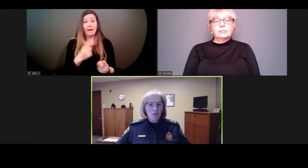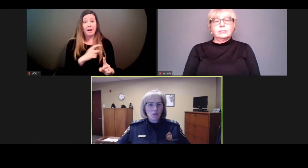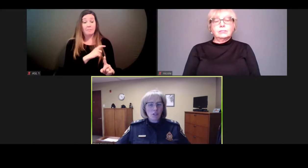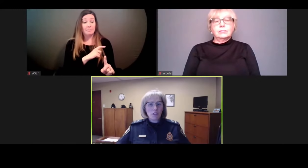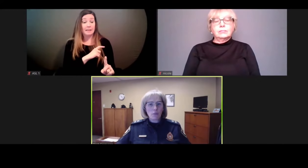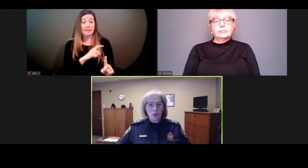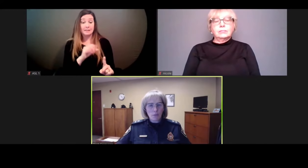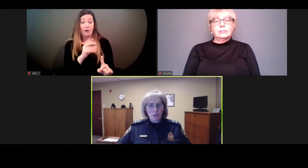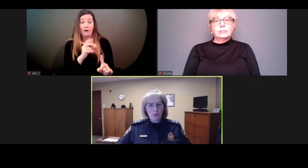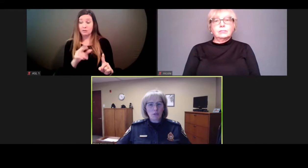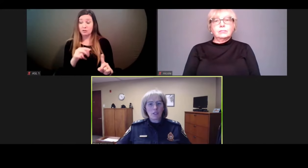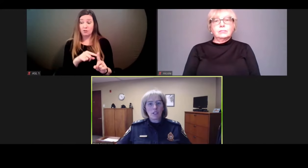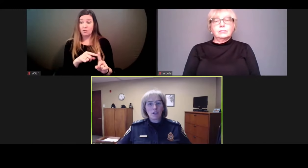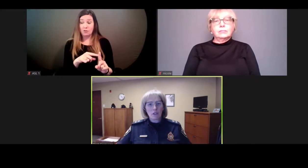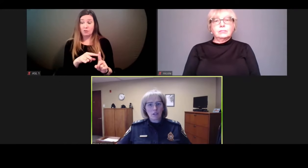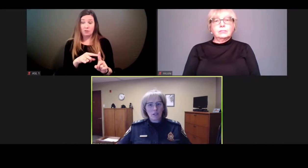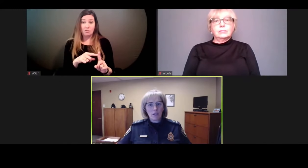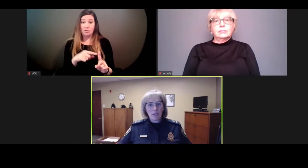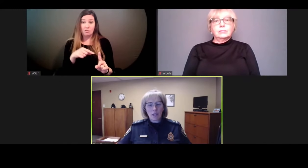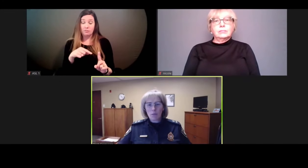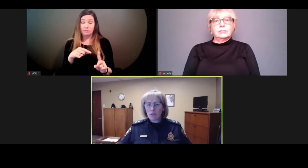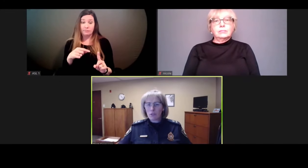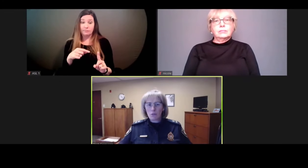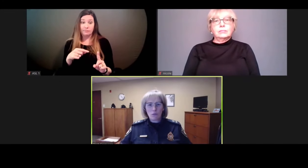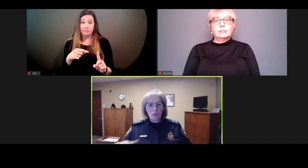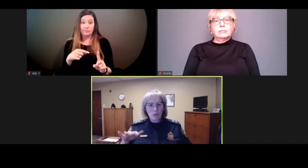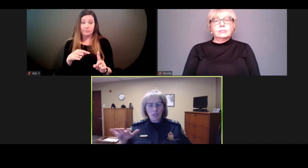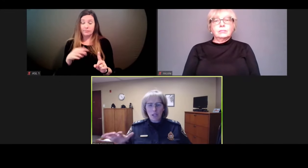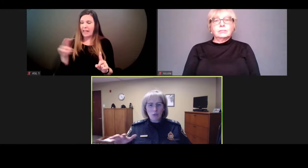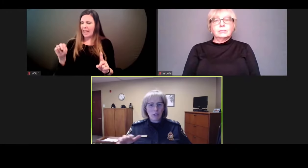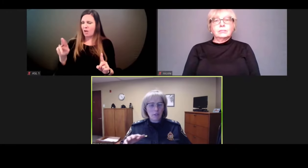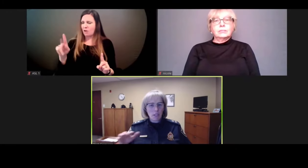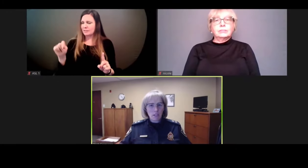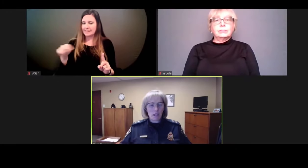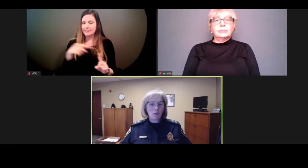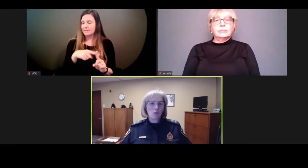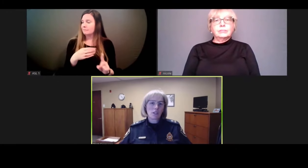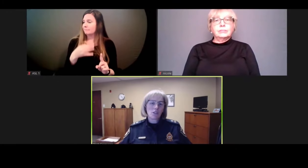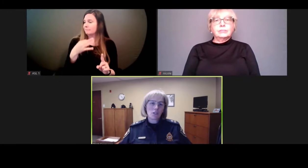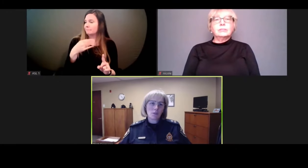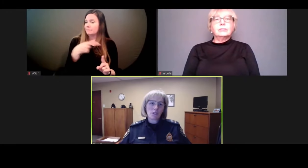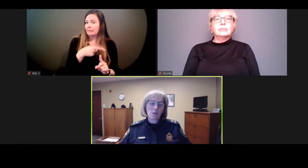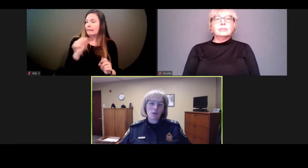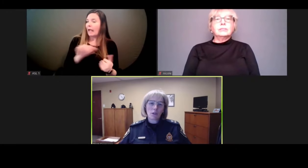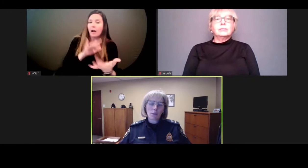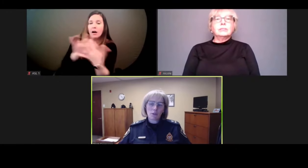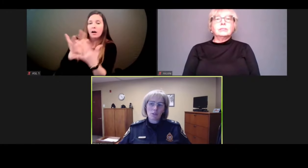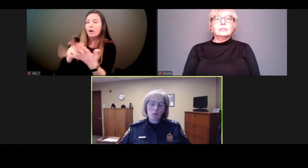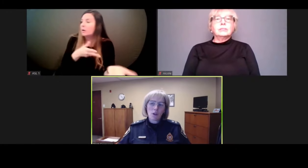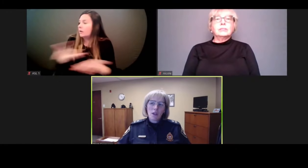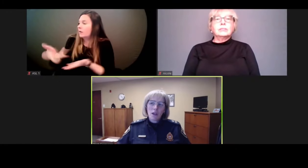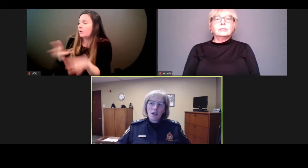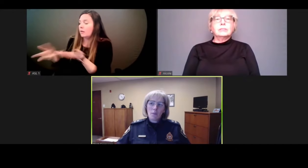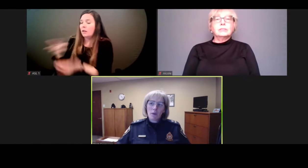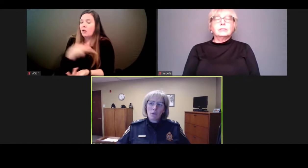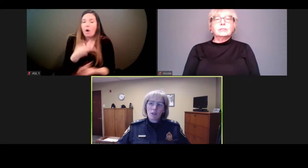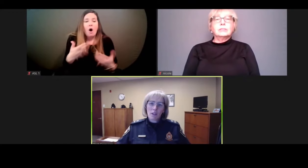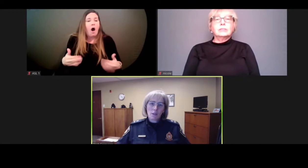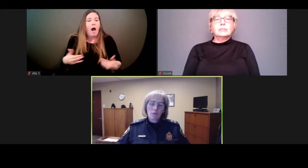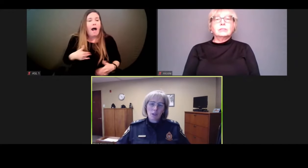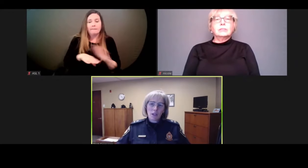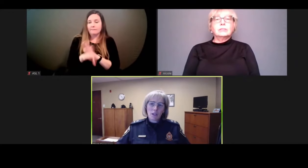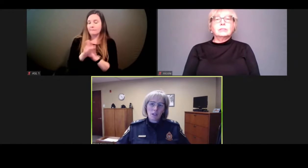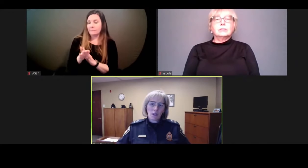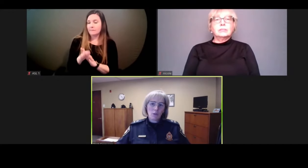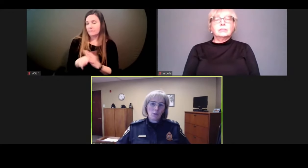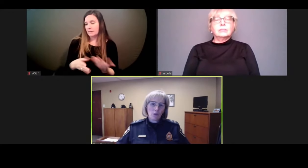10 officers, because they're problem solvers and they are able to, you know, connect quickly because they have those relationships that are already built. So I want to thank